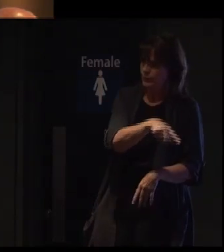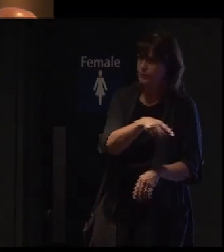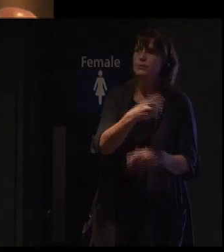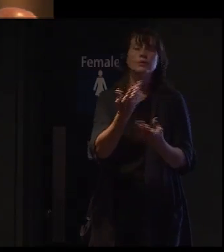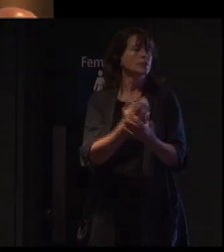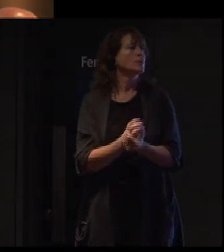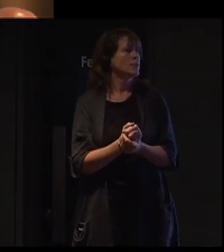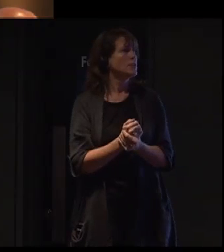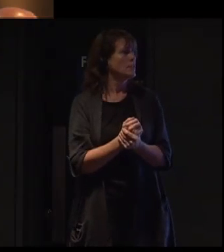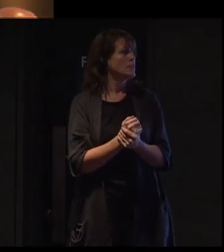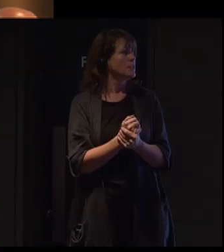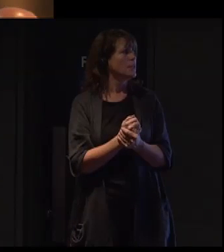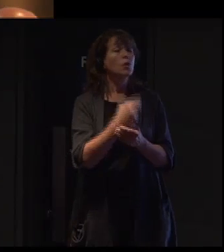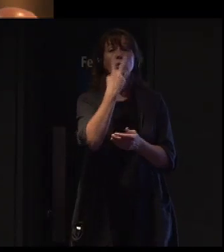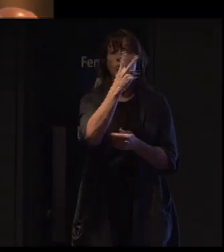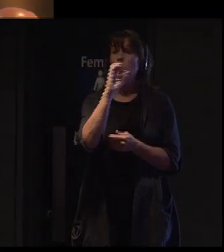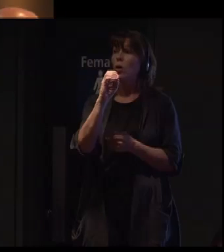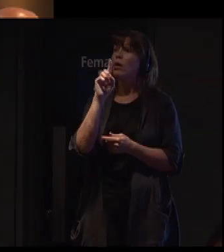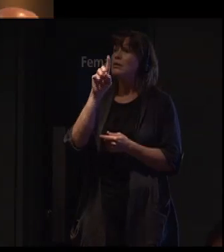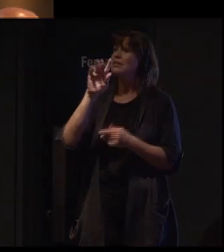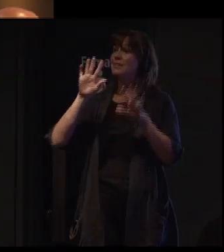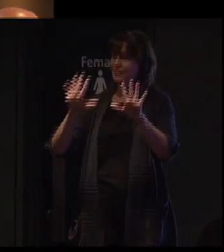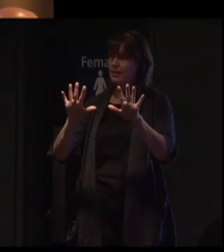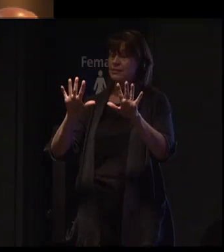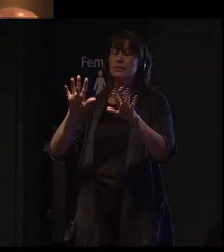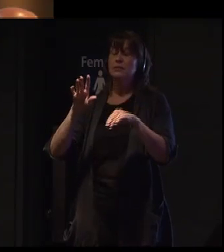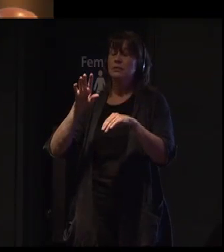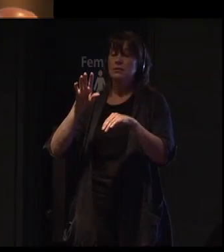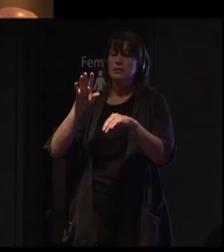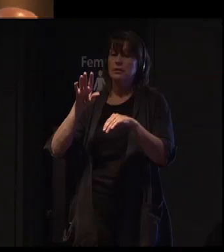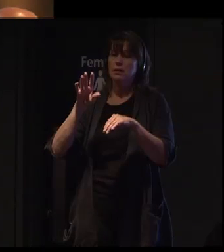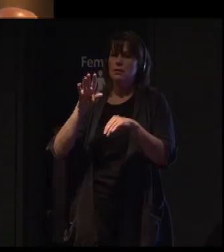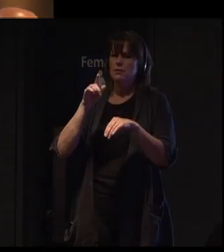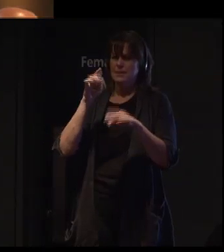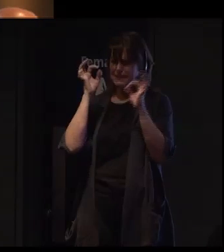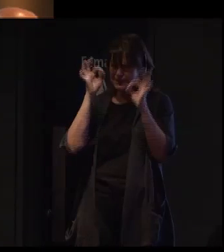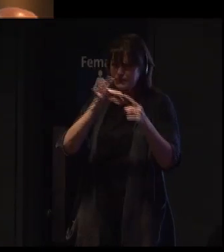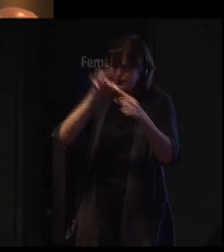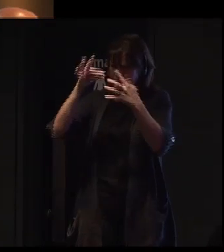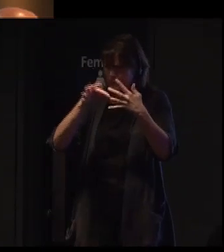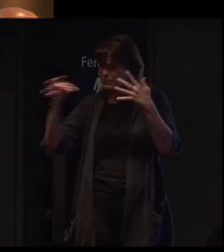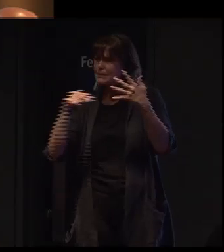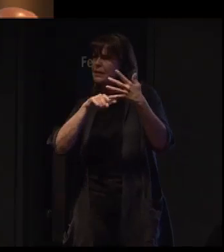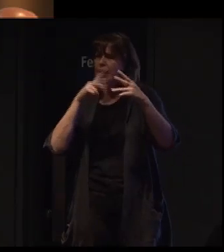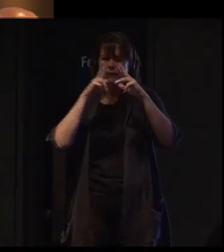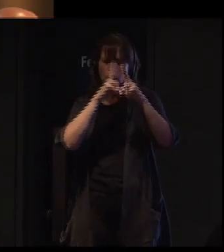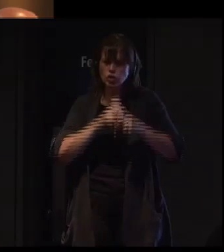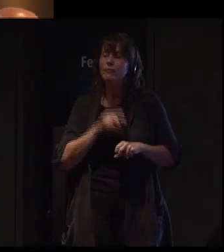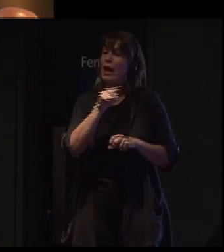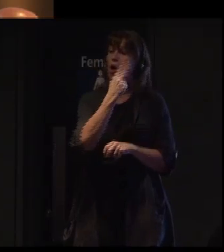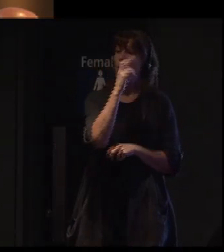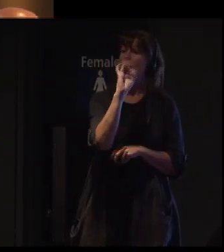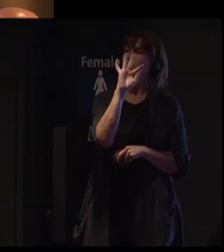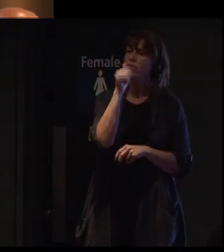I must say, in 2010. And there was two specific items which were researched in this survey. One was the away